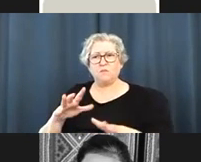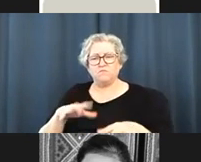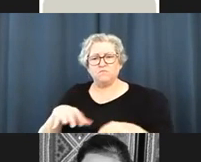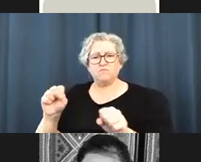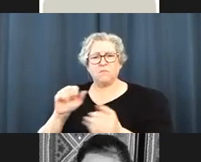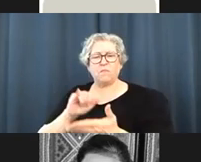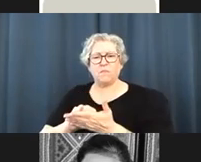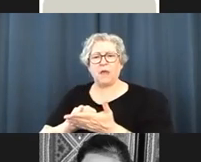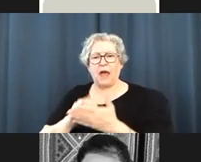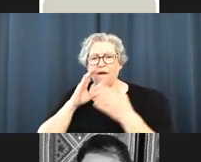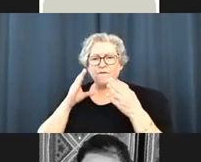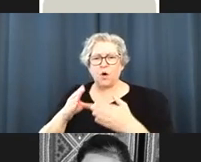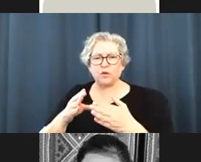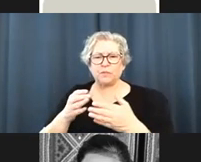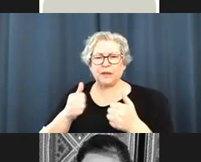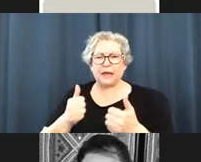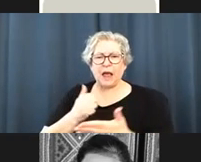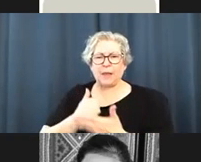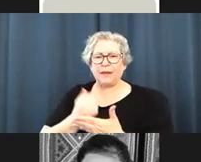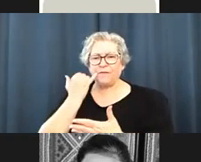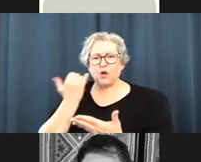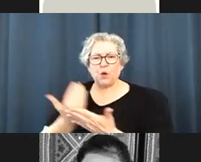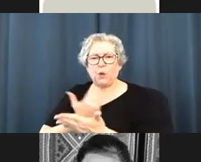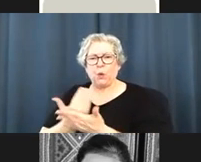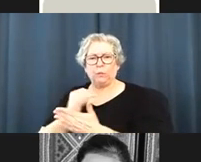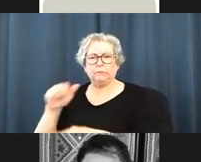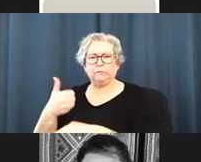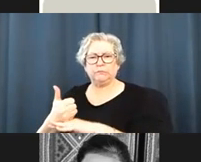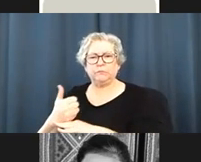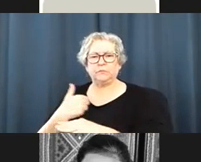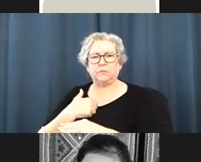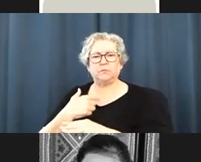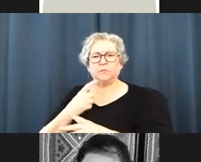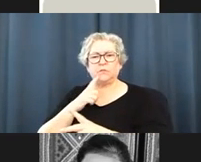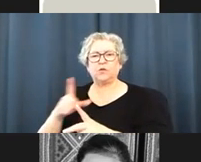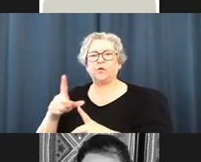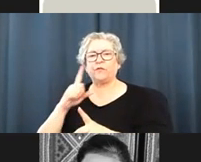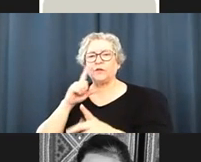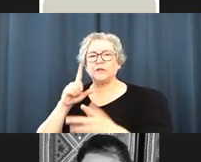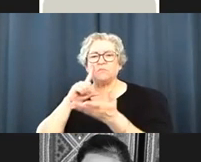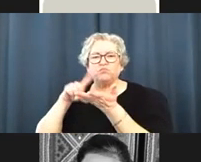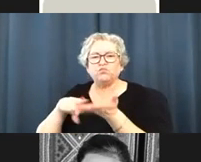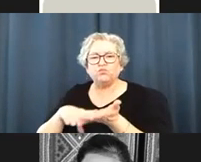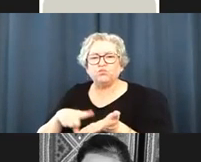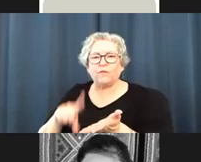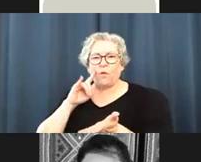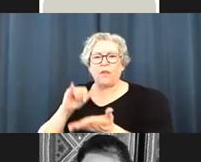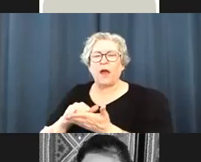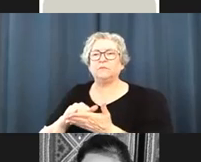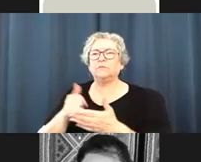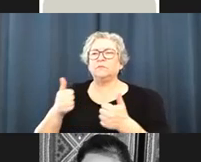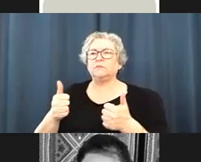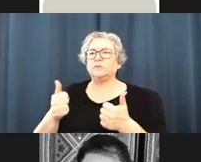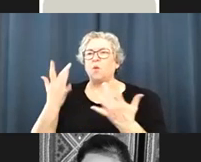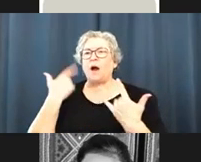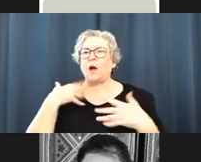toolkits will be helpful. But if you're newly establishing things, I really do think there'll be something for you to look into. So that's really awesome. And that's really why I